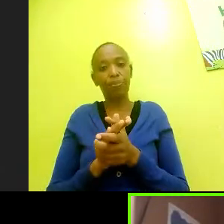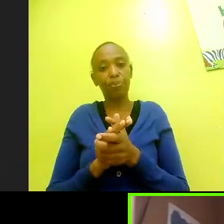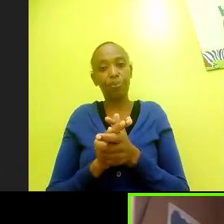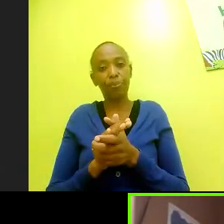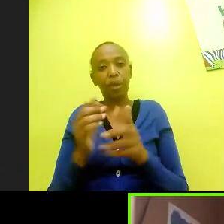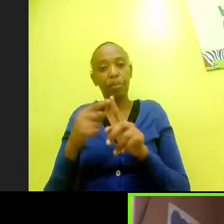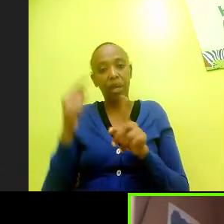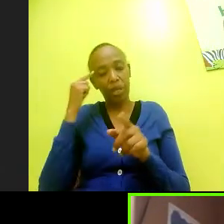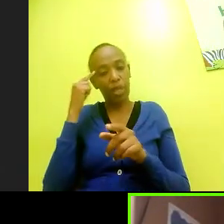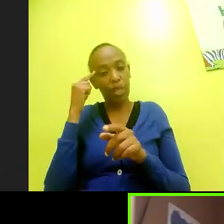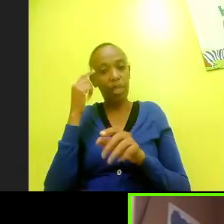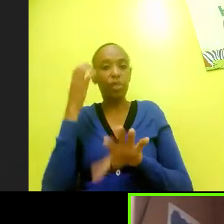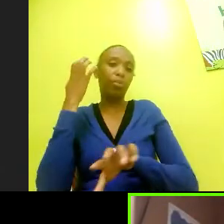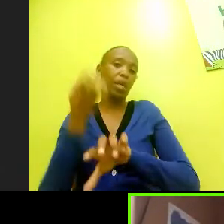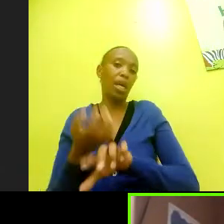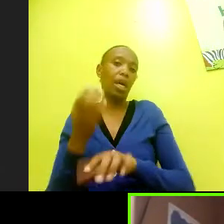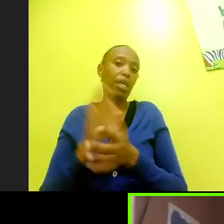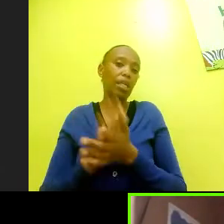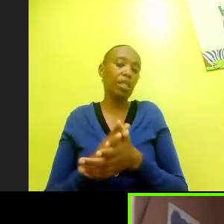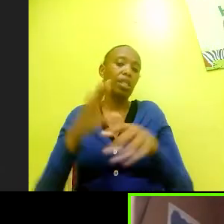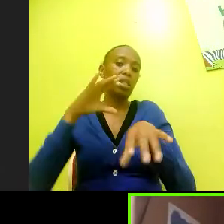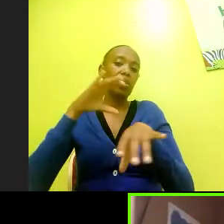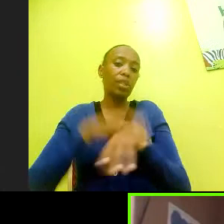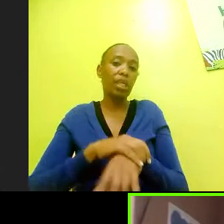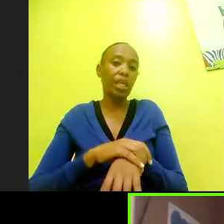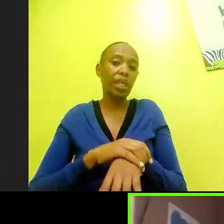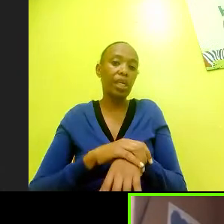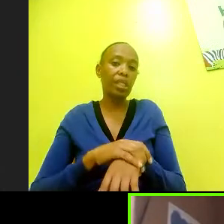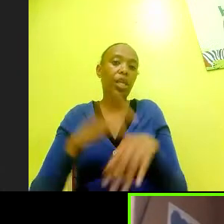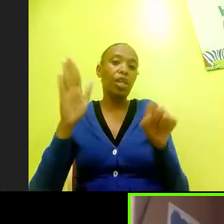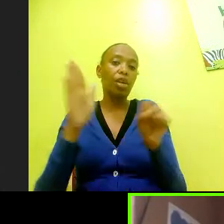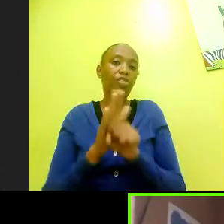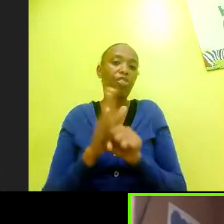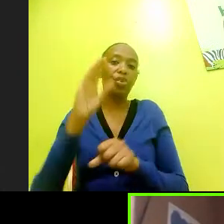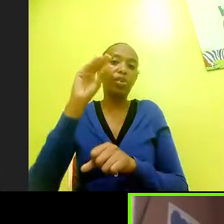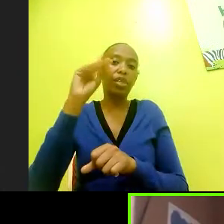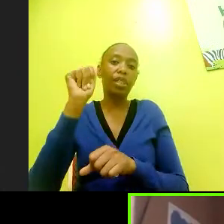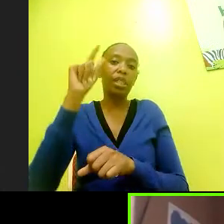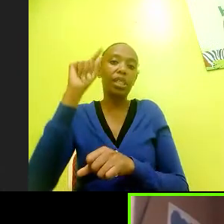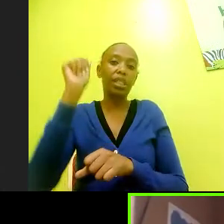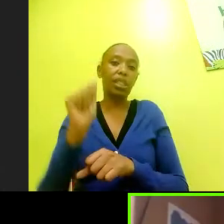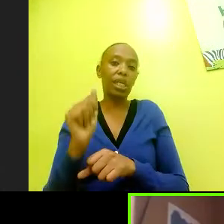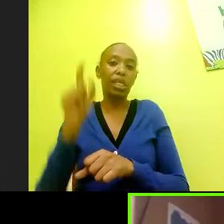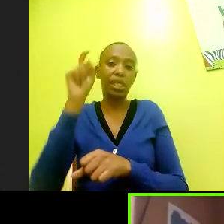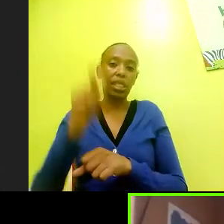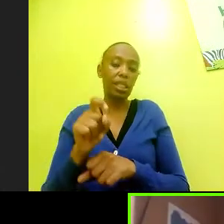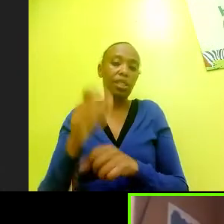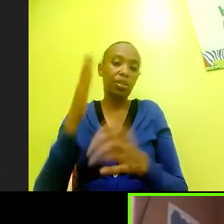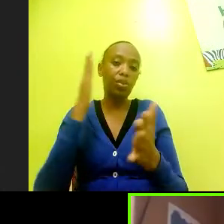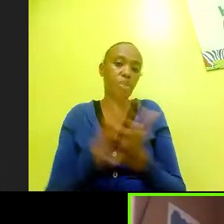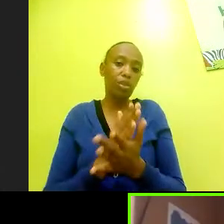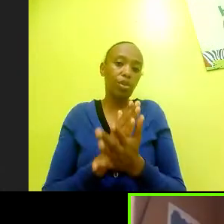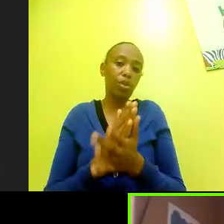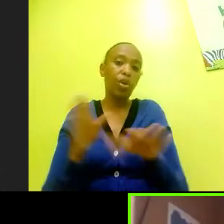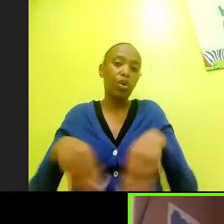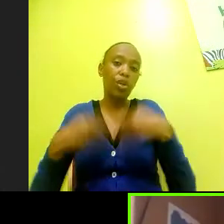will be difficult to get the full data set we would need to actually accord